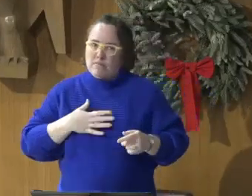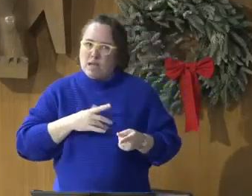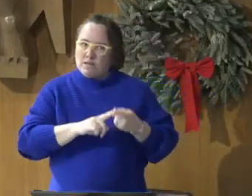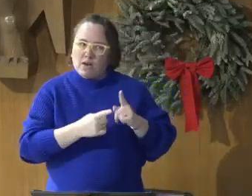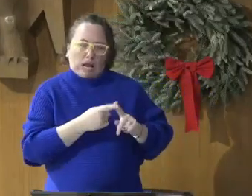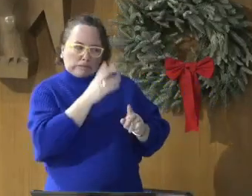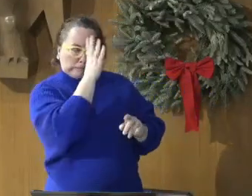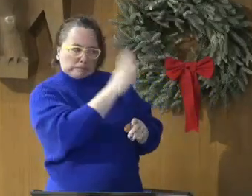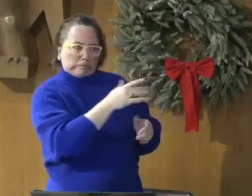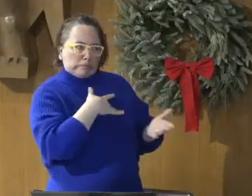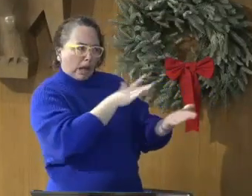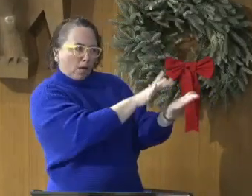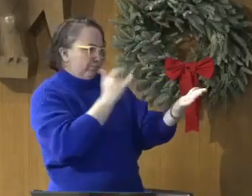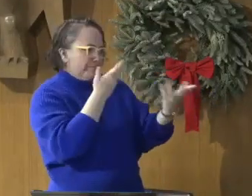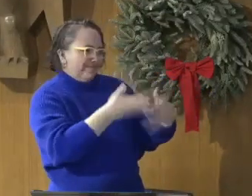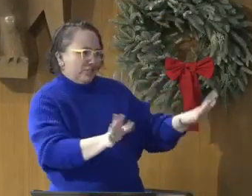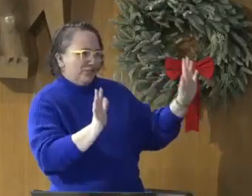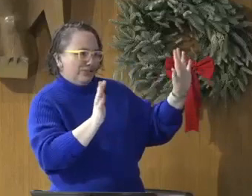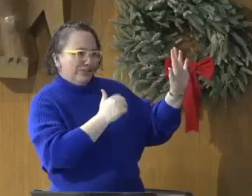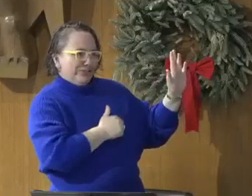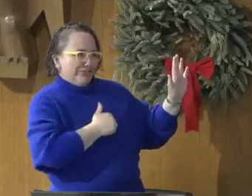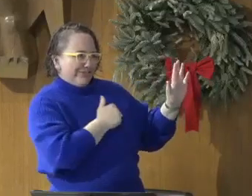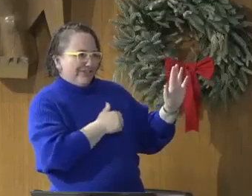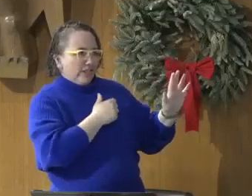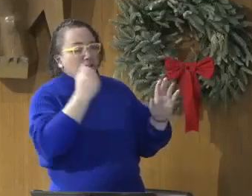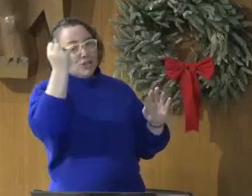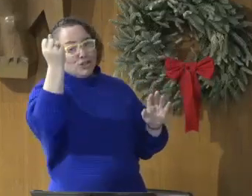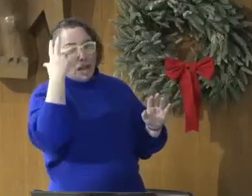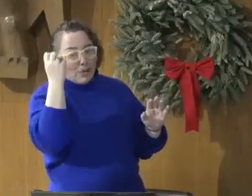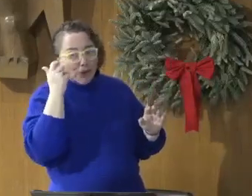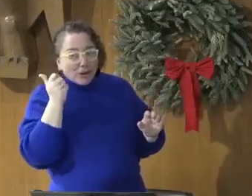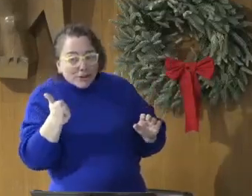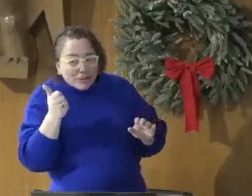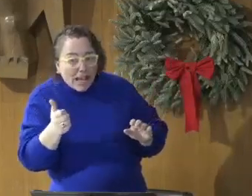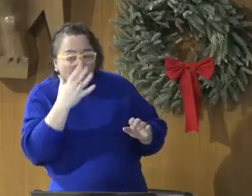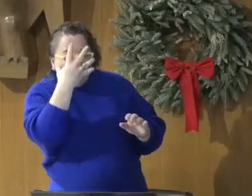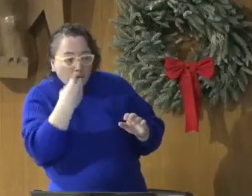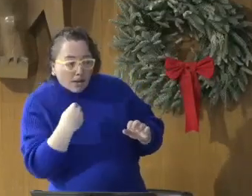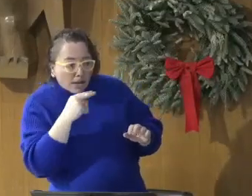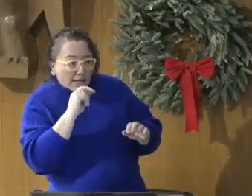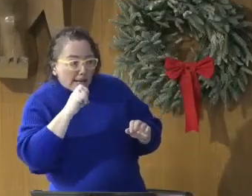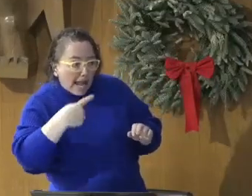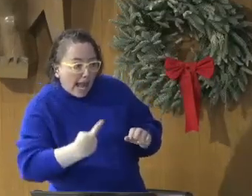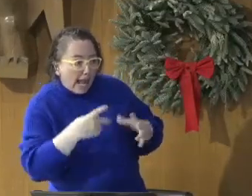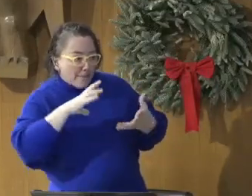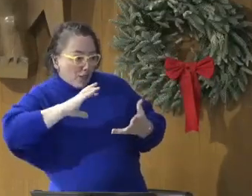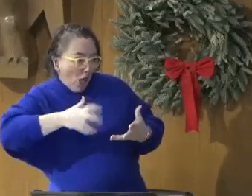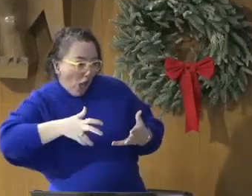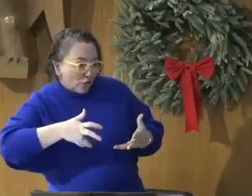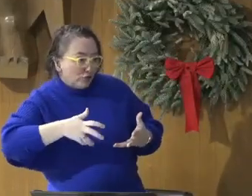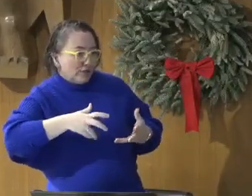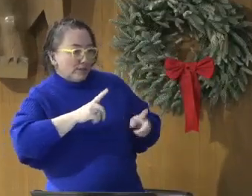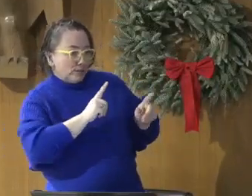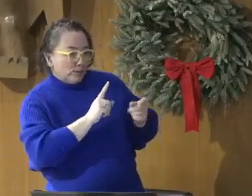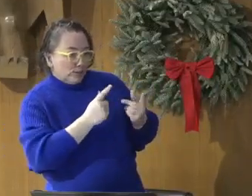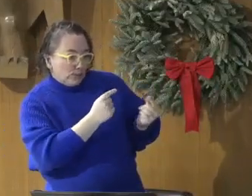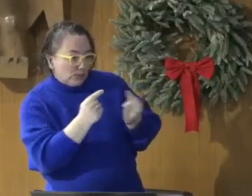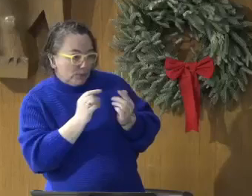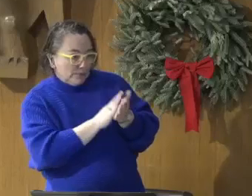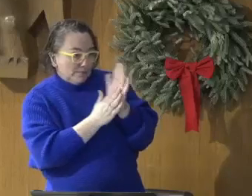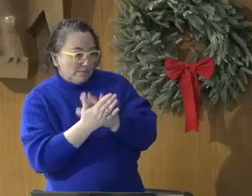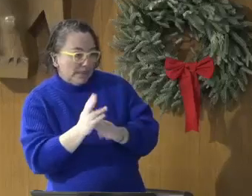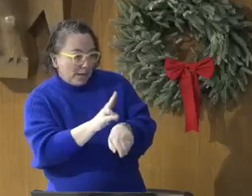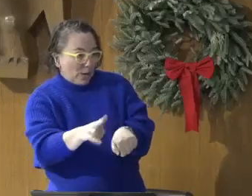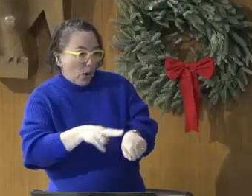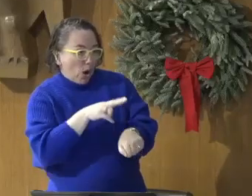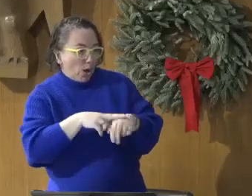of us. So she could shower and nap and do laundry and just be a normal human again.